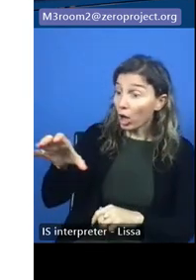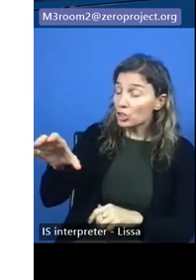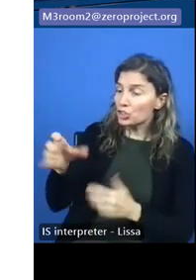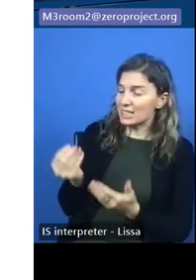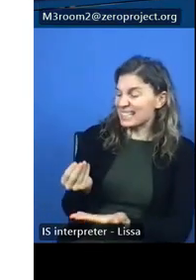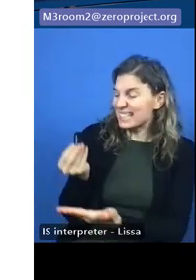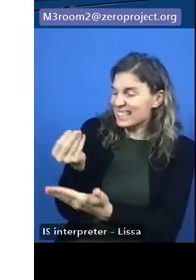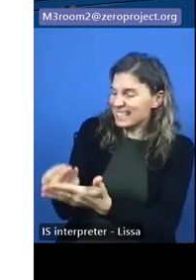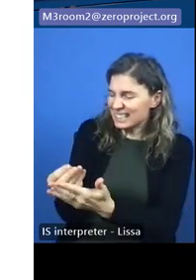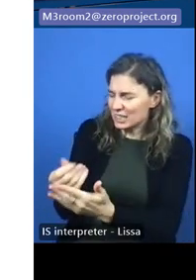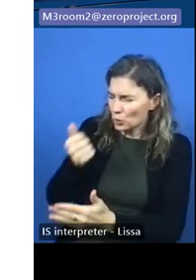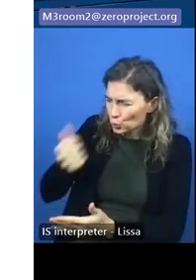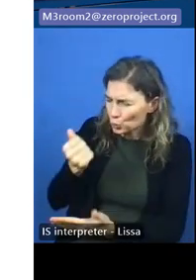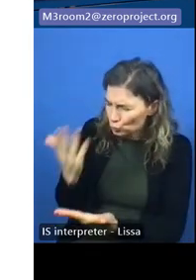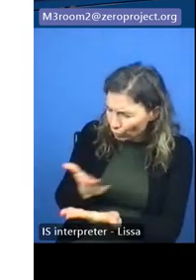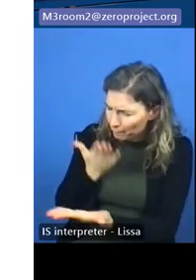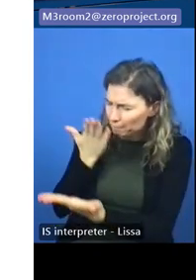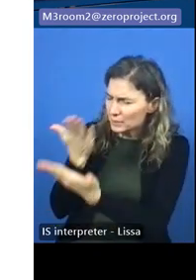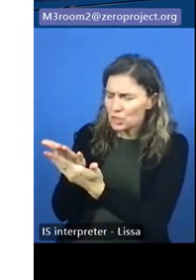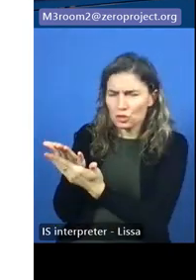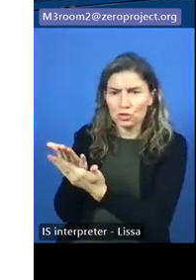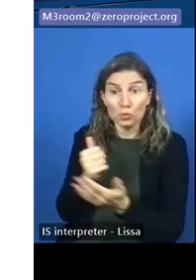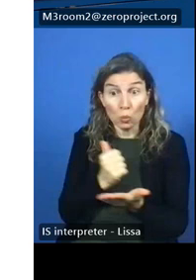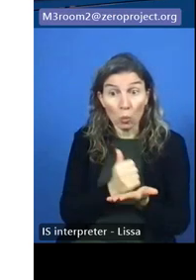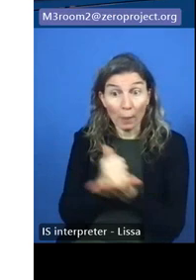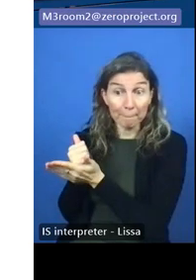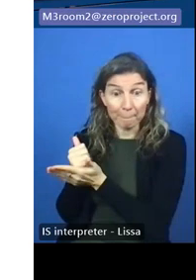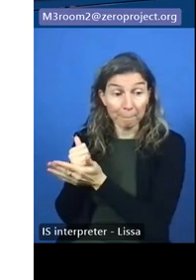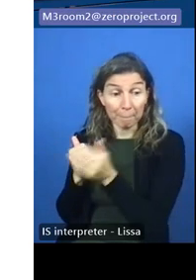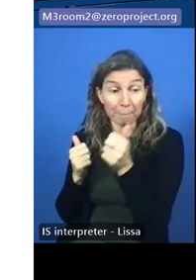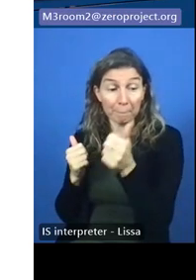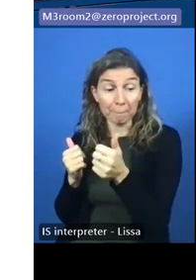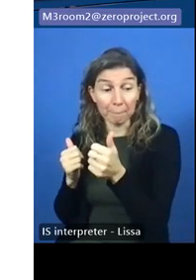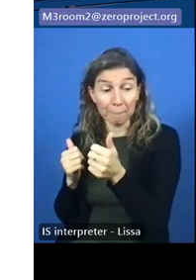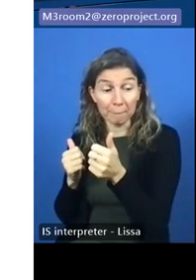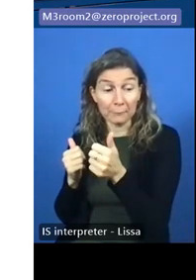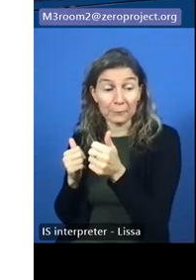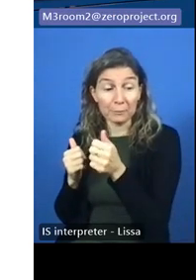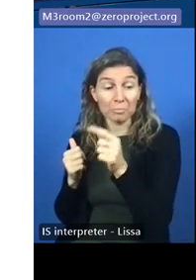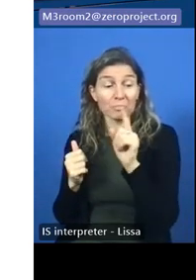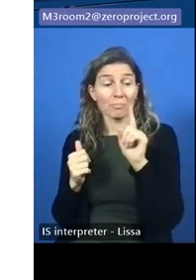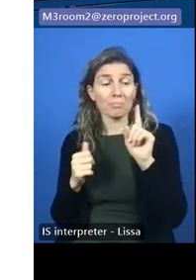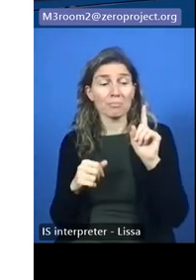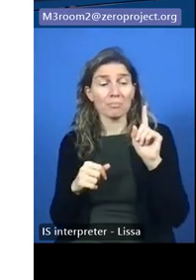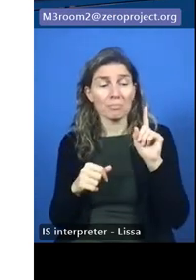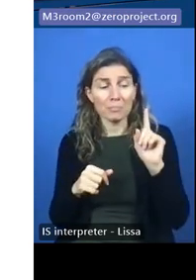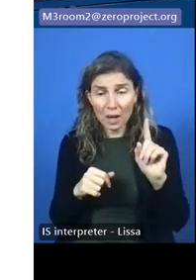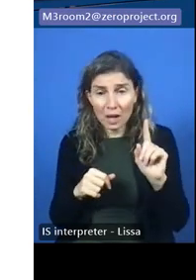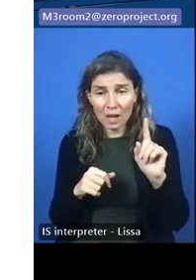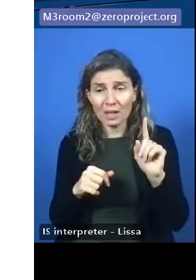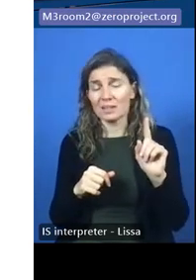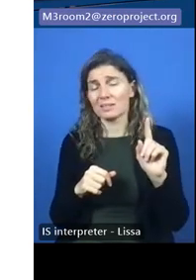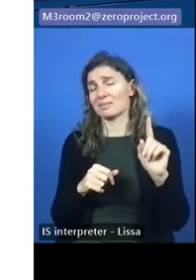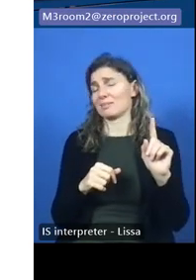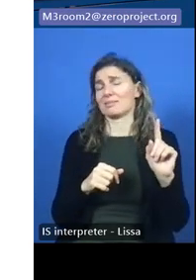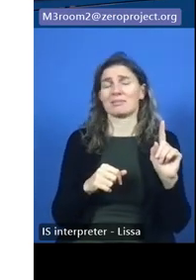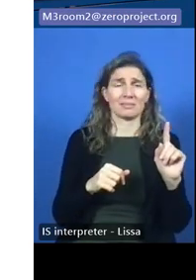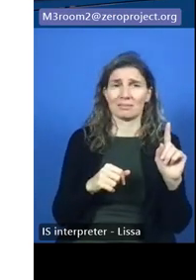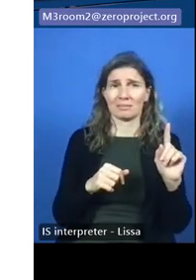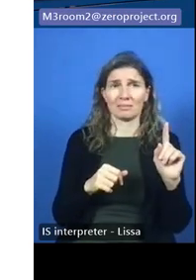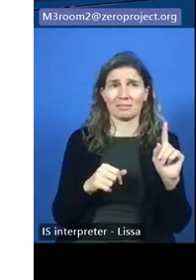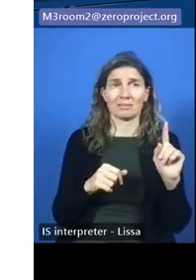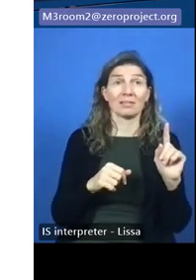recommendations. But we also agreed that the majority of governments can and should be doing much more for persons